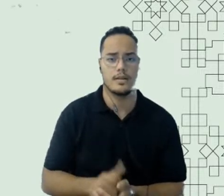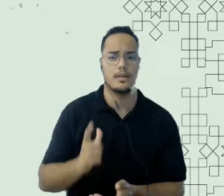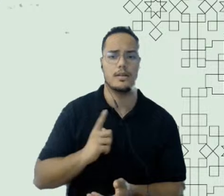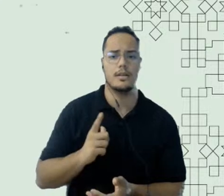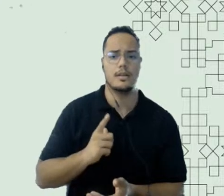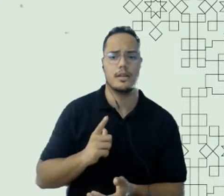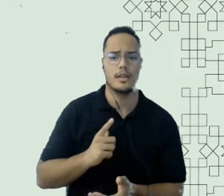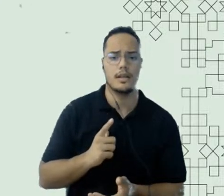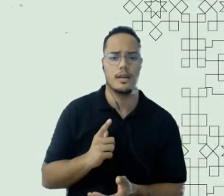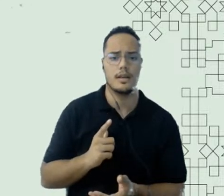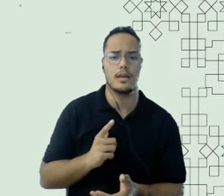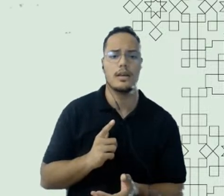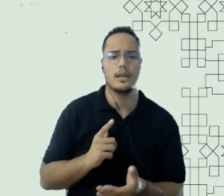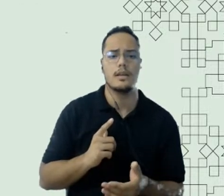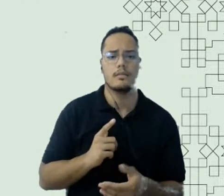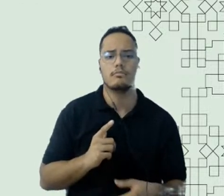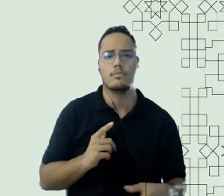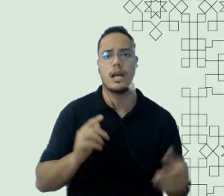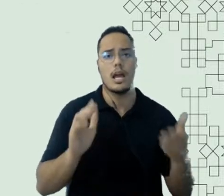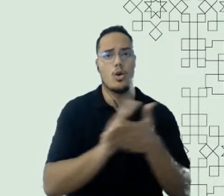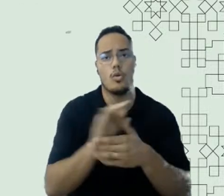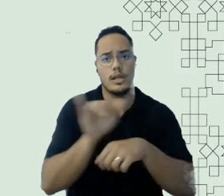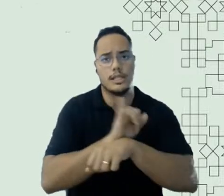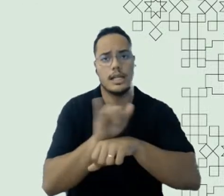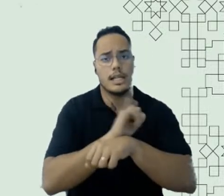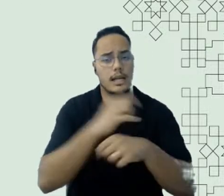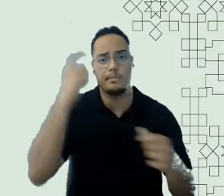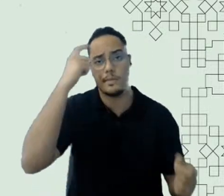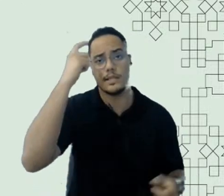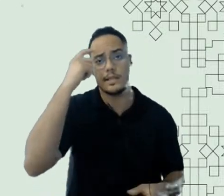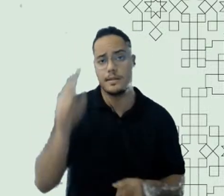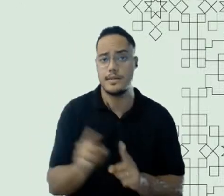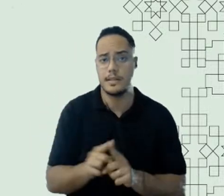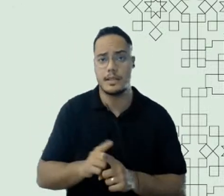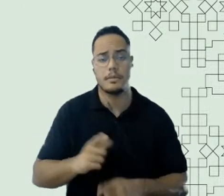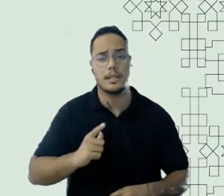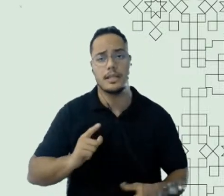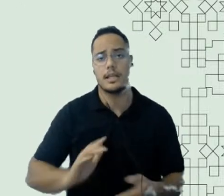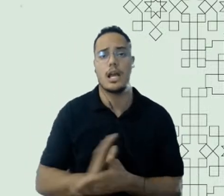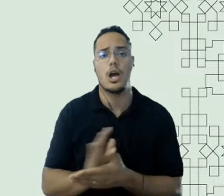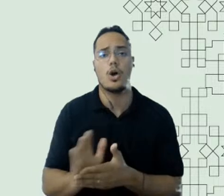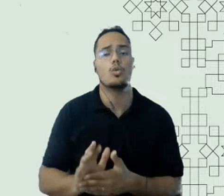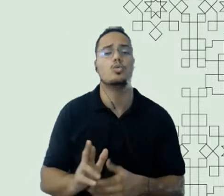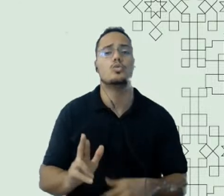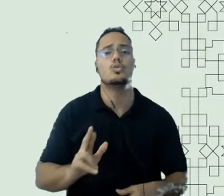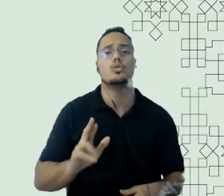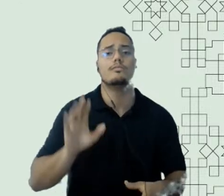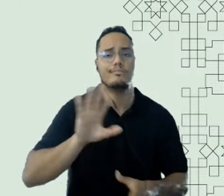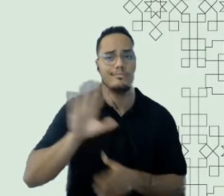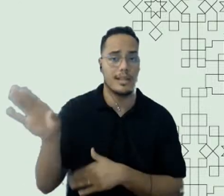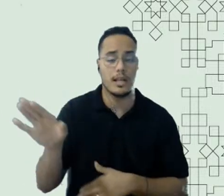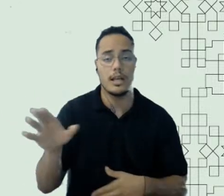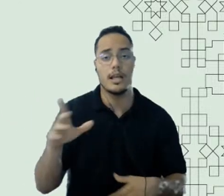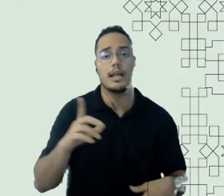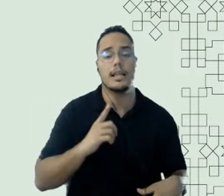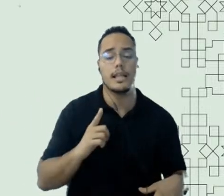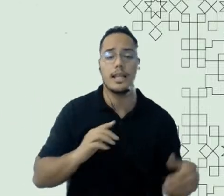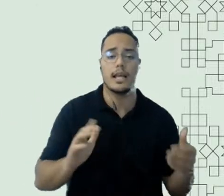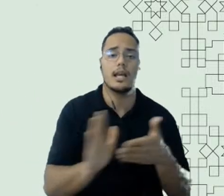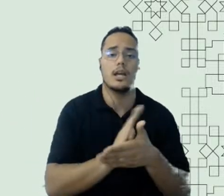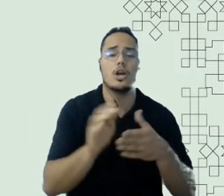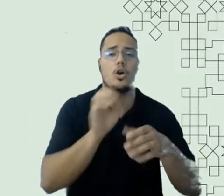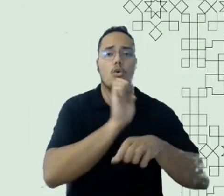of differences in the way the different member states have implemented that. We can come back to it in the question and